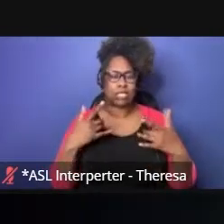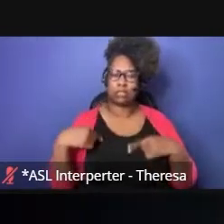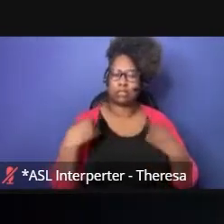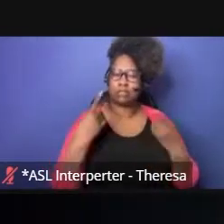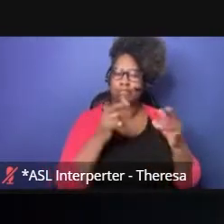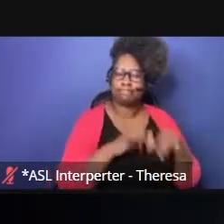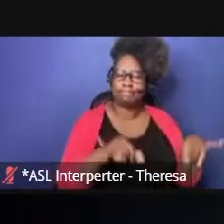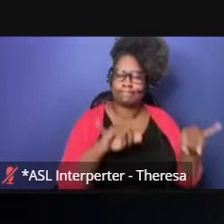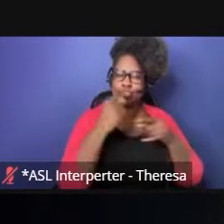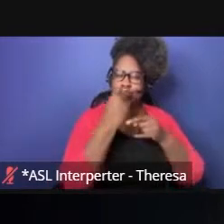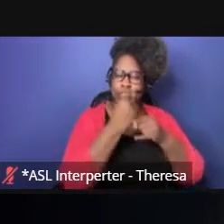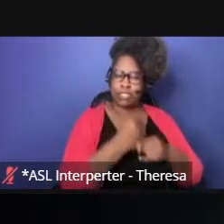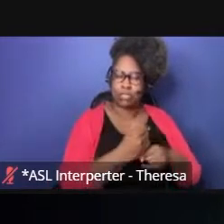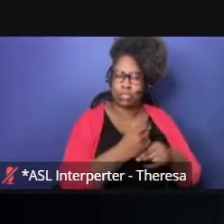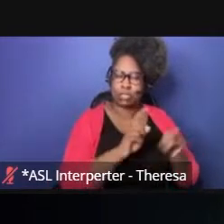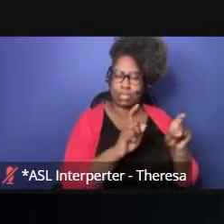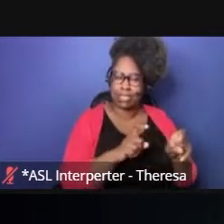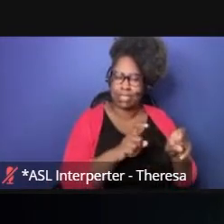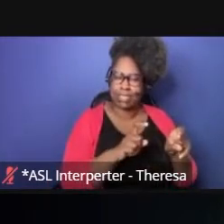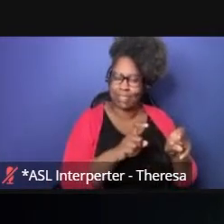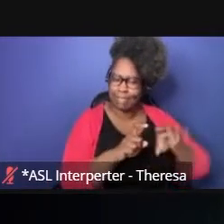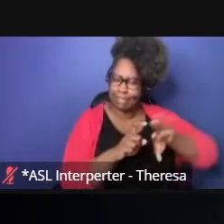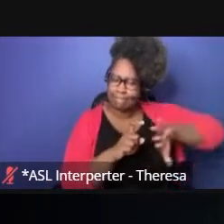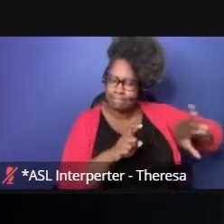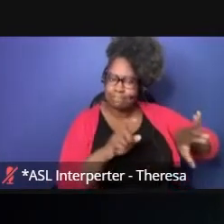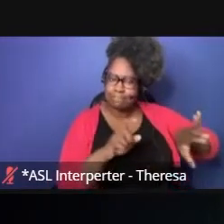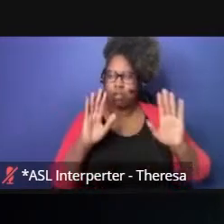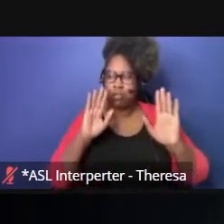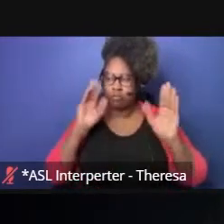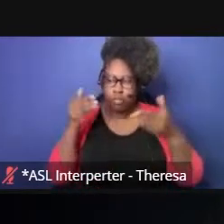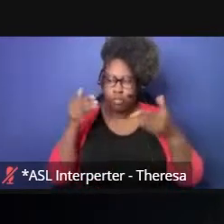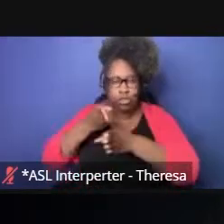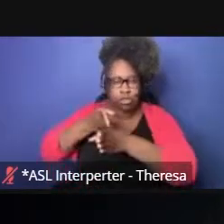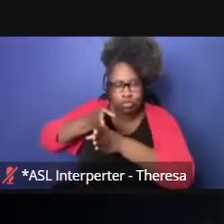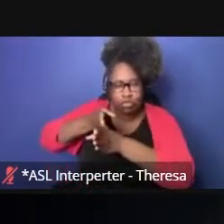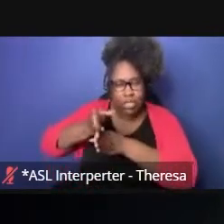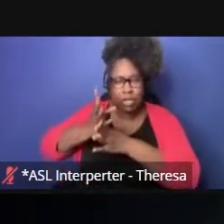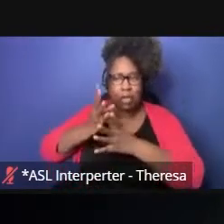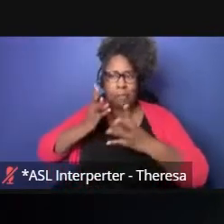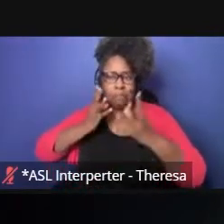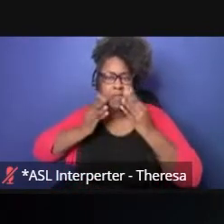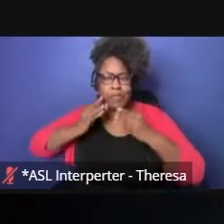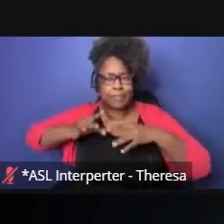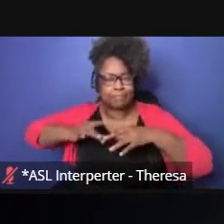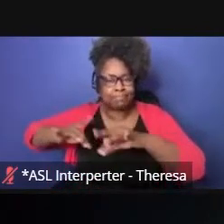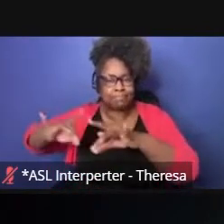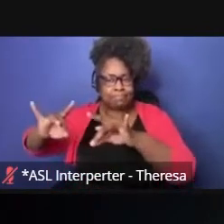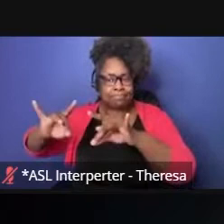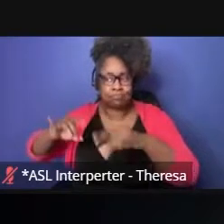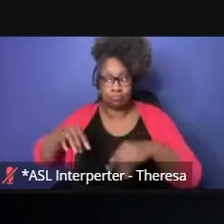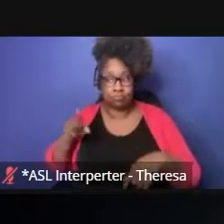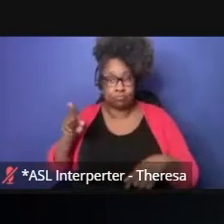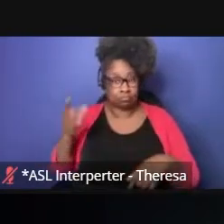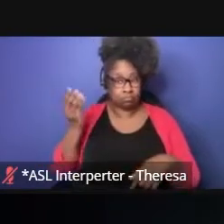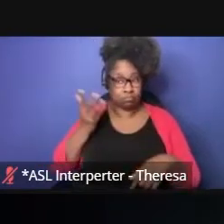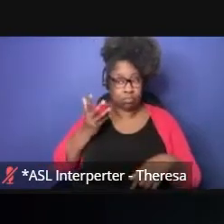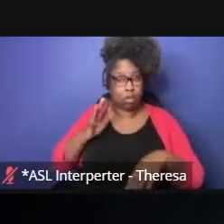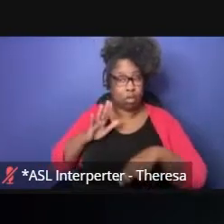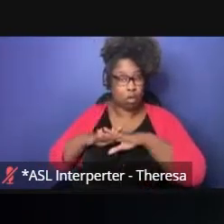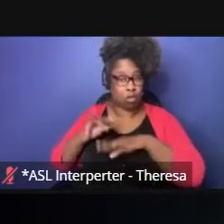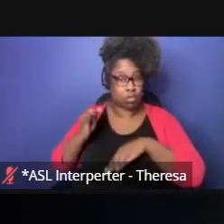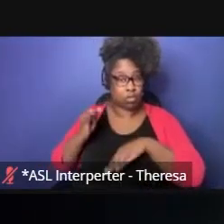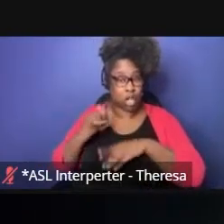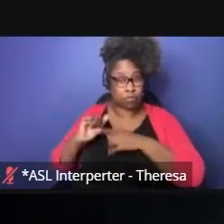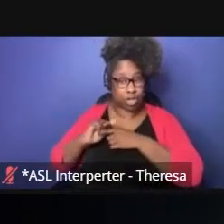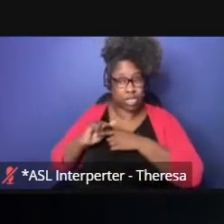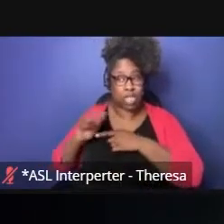career experience. So, he said that on-the-job training with his father was the best experience, and he does quite well